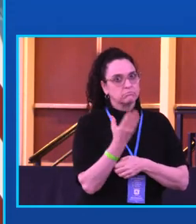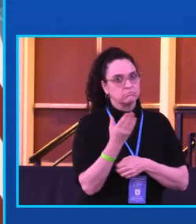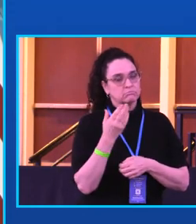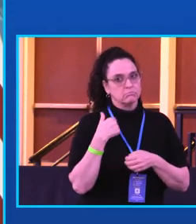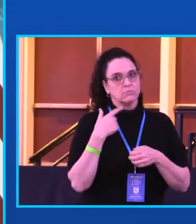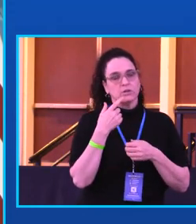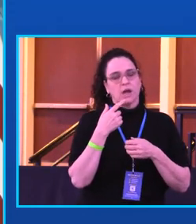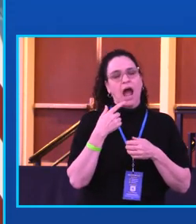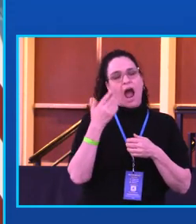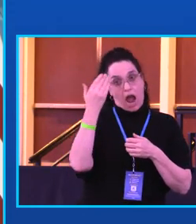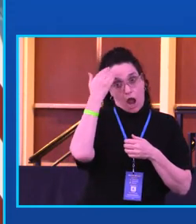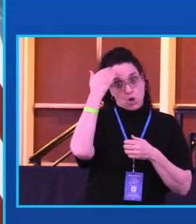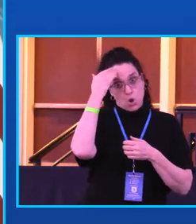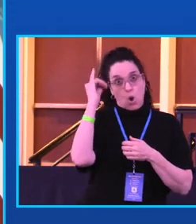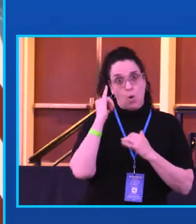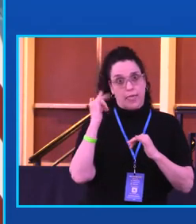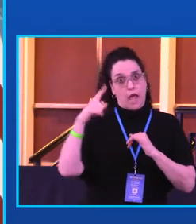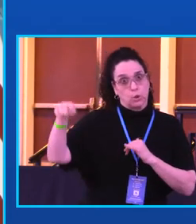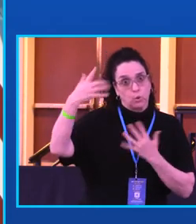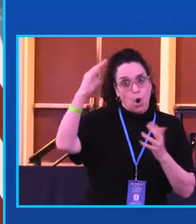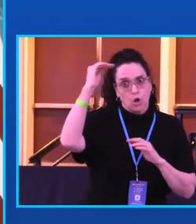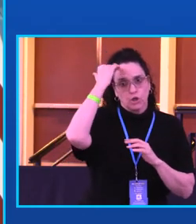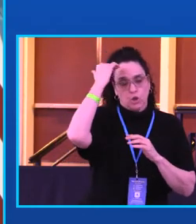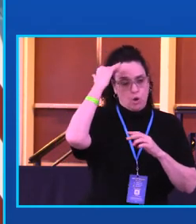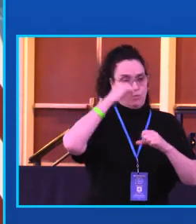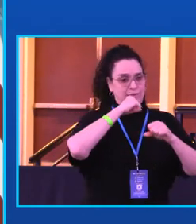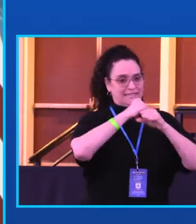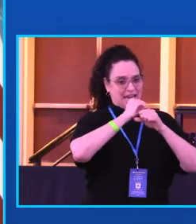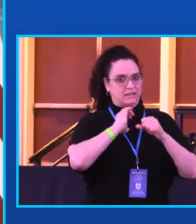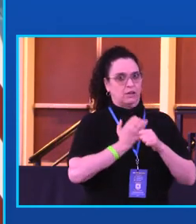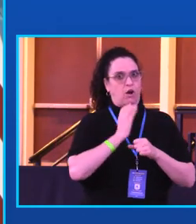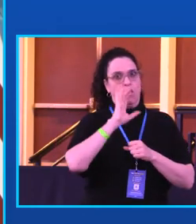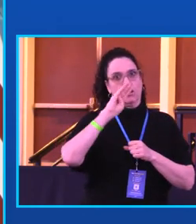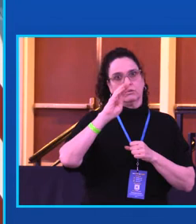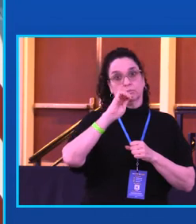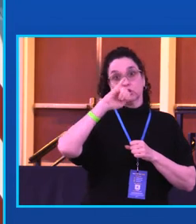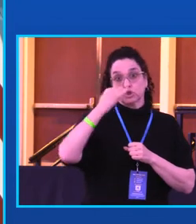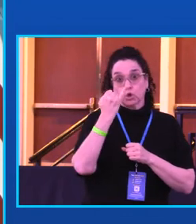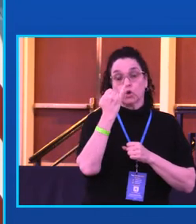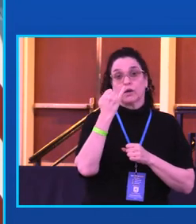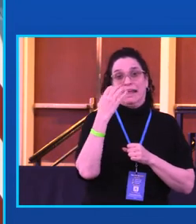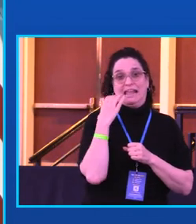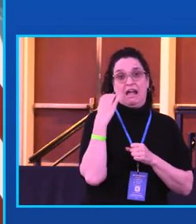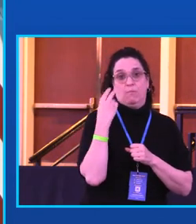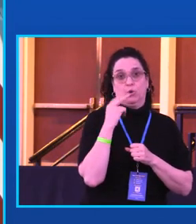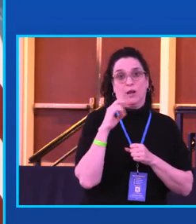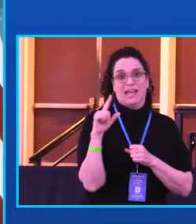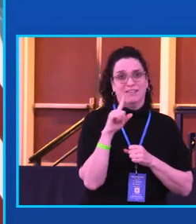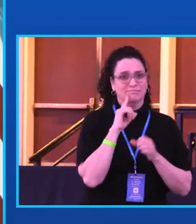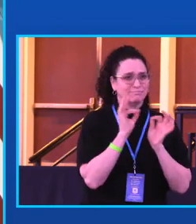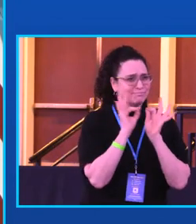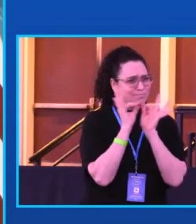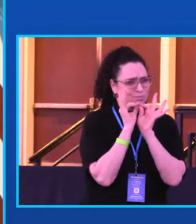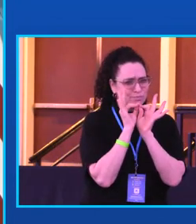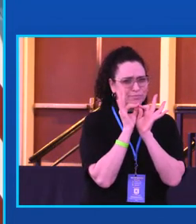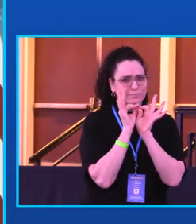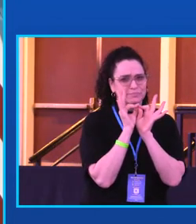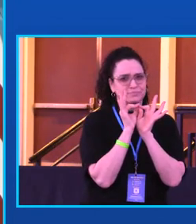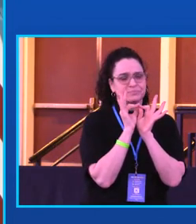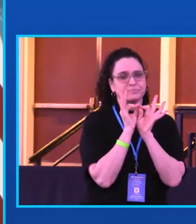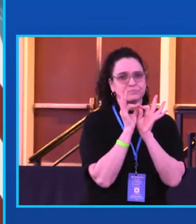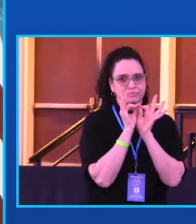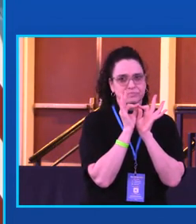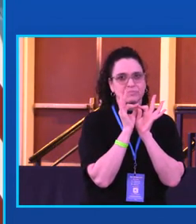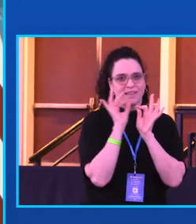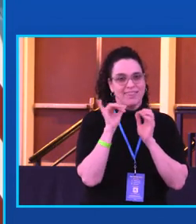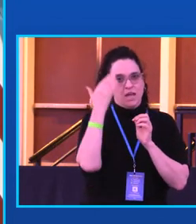I know as you do, that protecting our majorities on Capitol Hill is critical. And that is